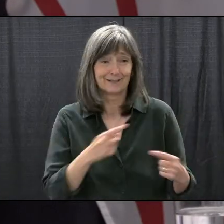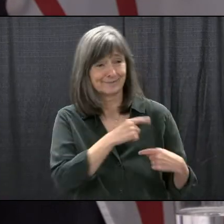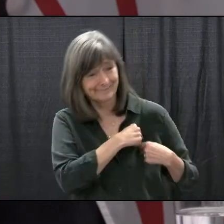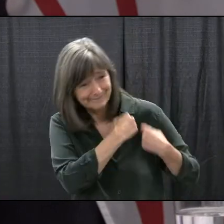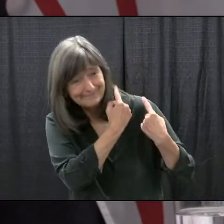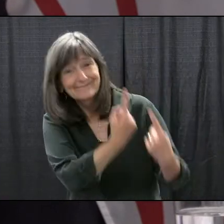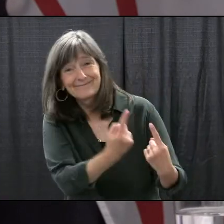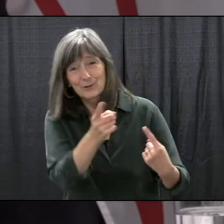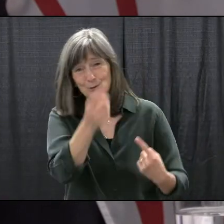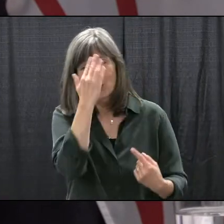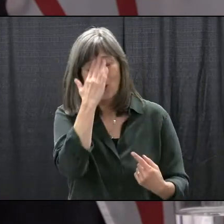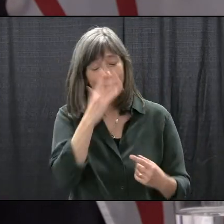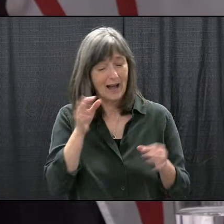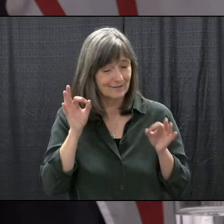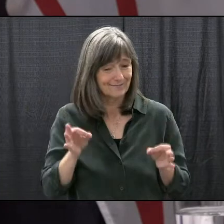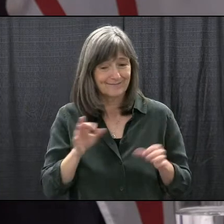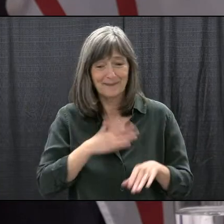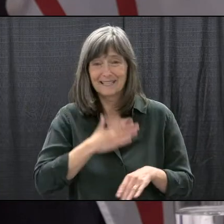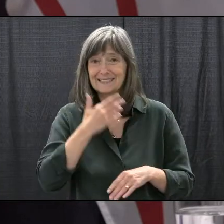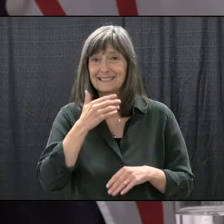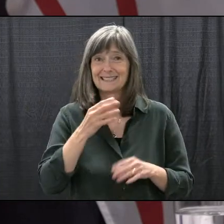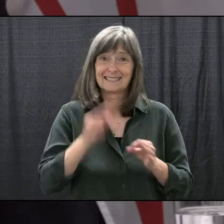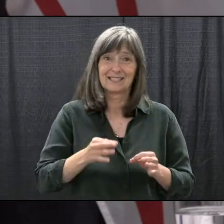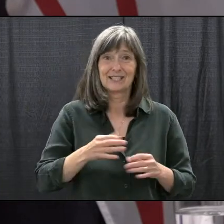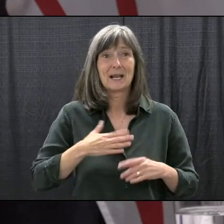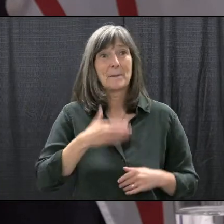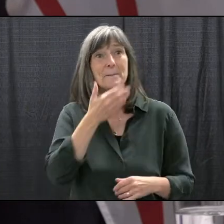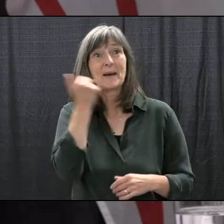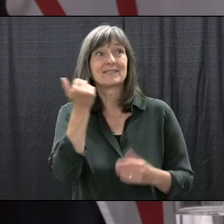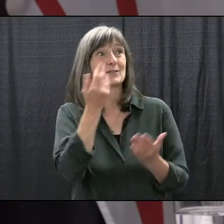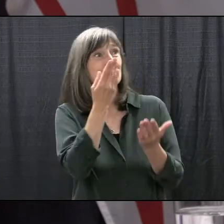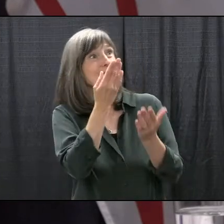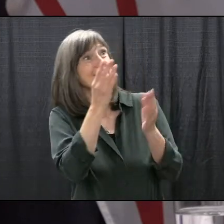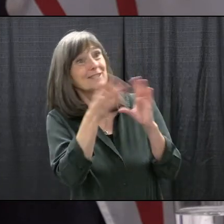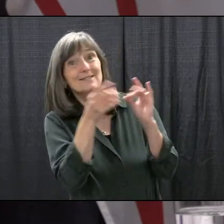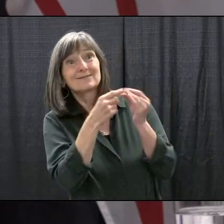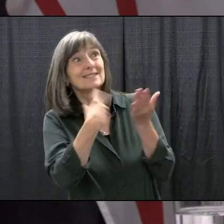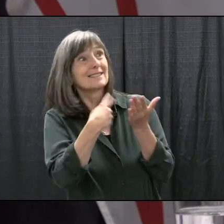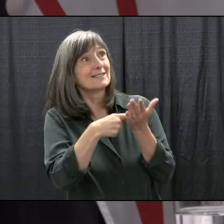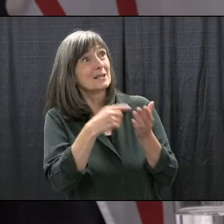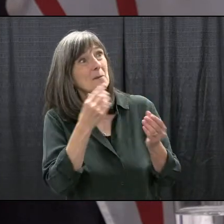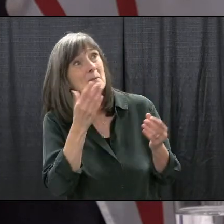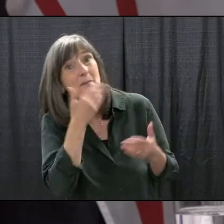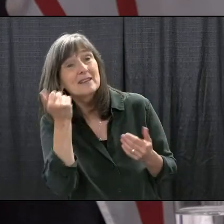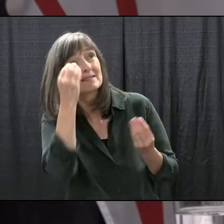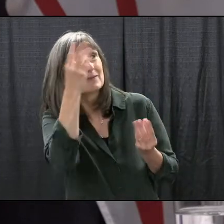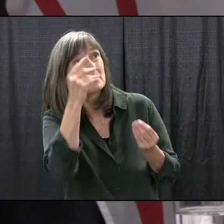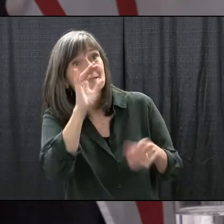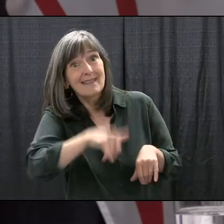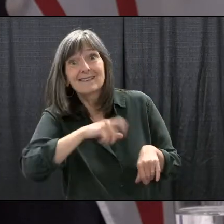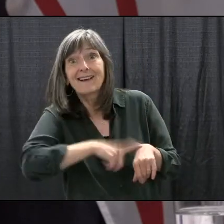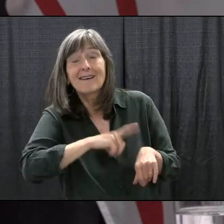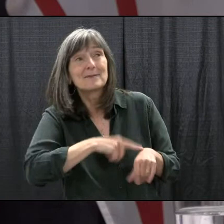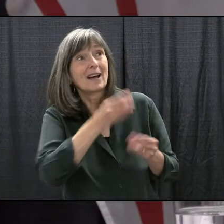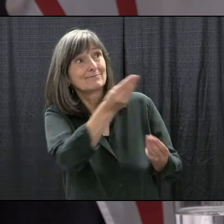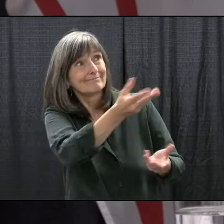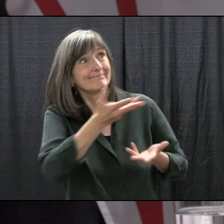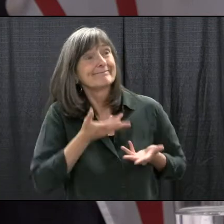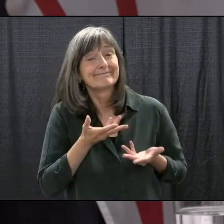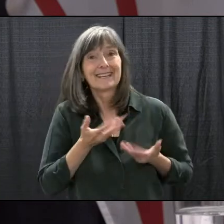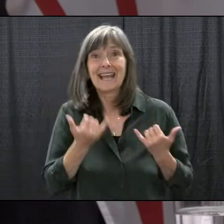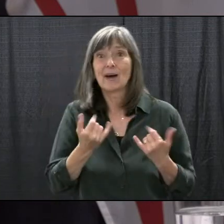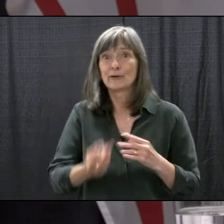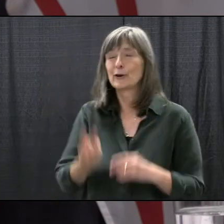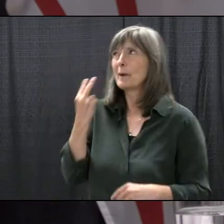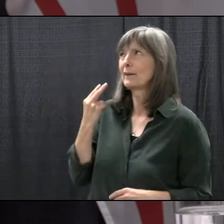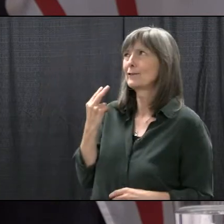Roger, as you know, with the best evidence that I had available at the time. There was, as you recall, it's tough to remember where we were then,